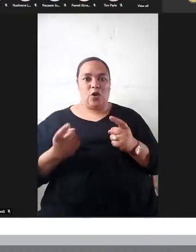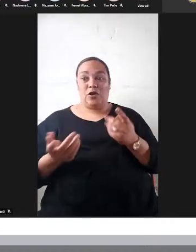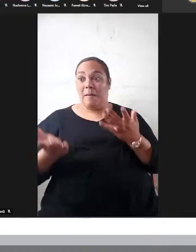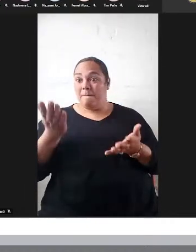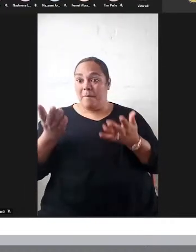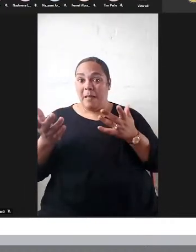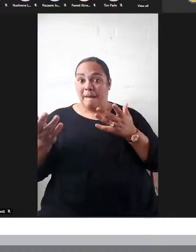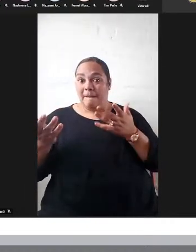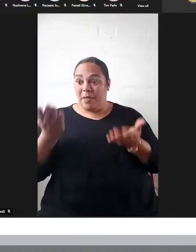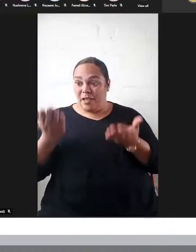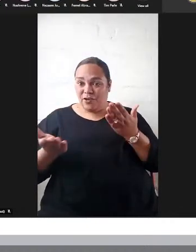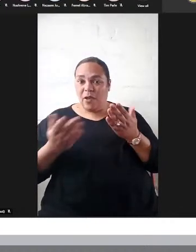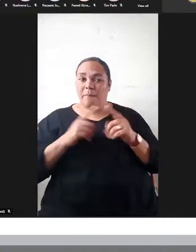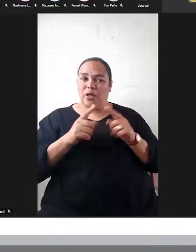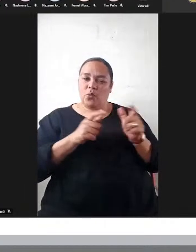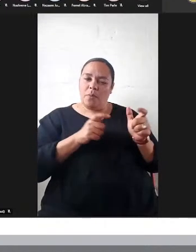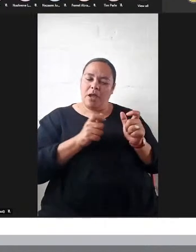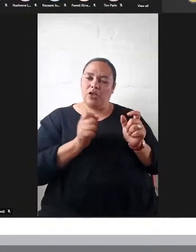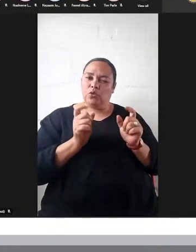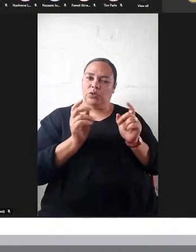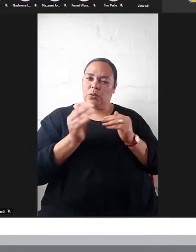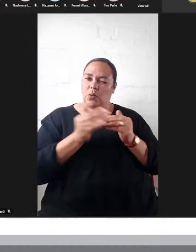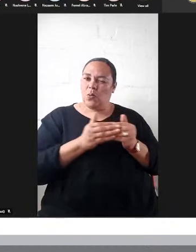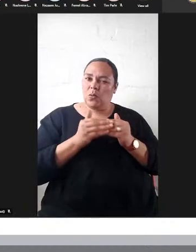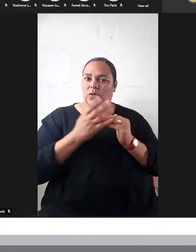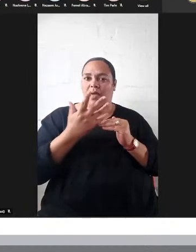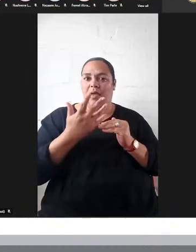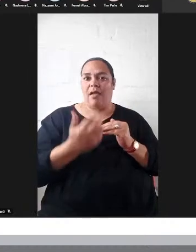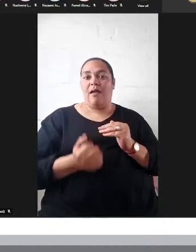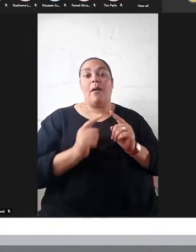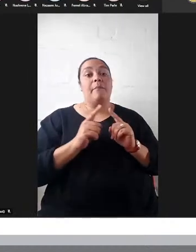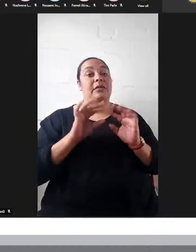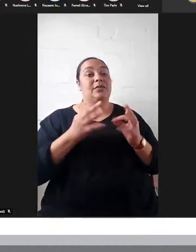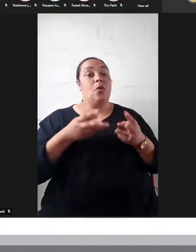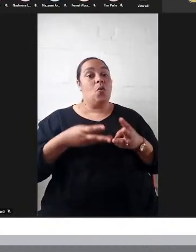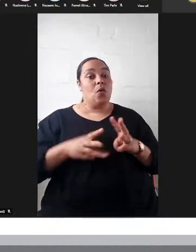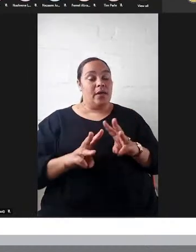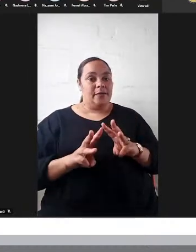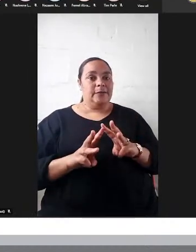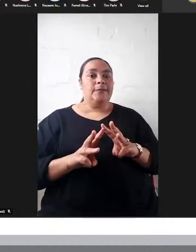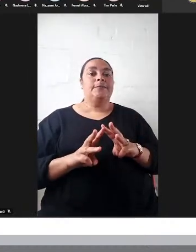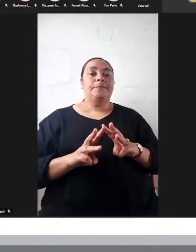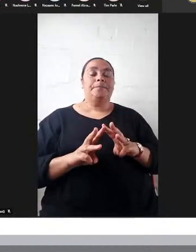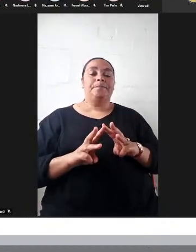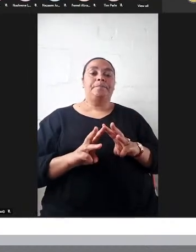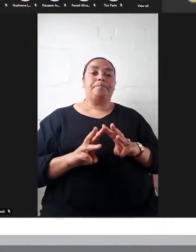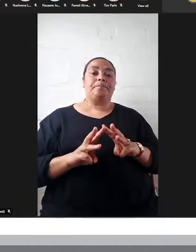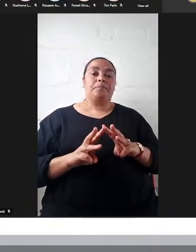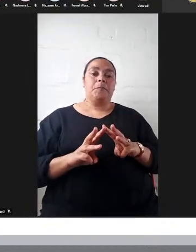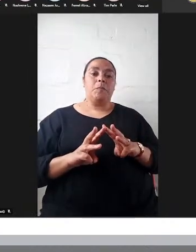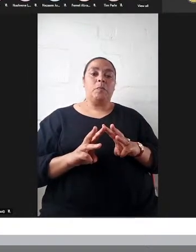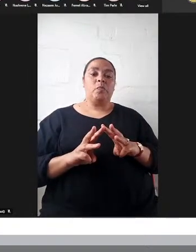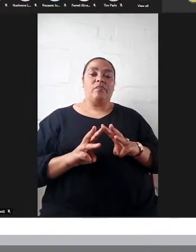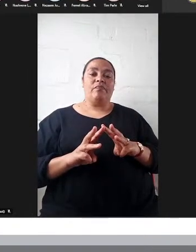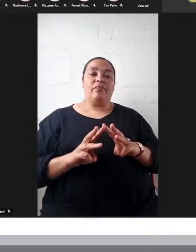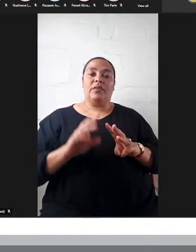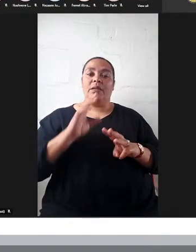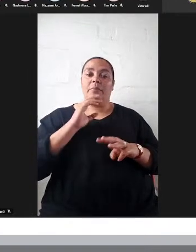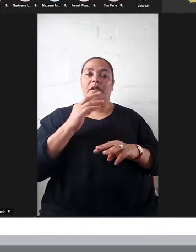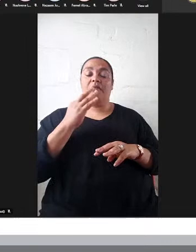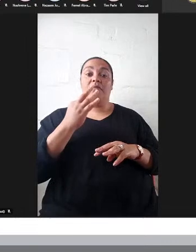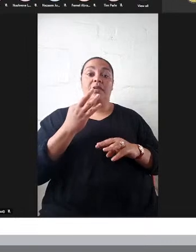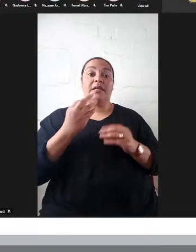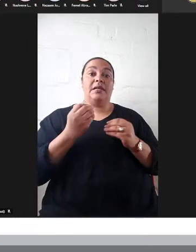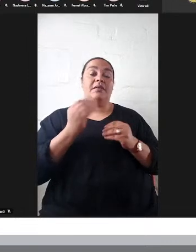very tightly. What we're doing in this respect is three main things at this